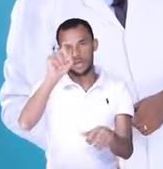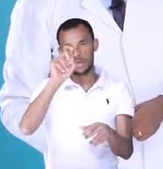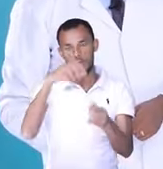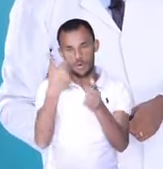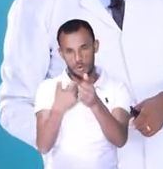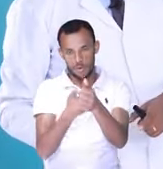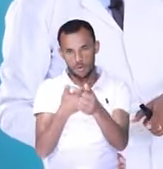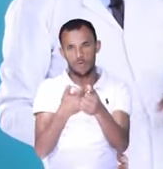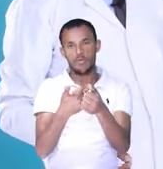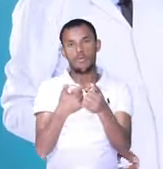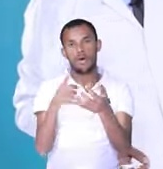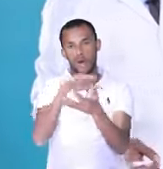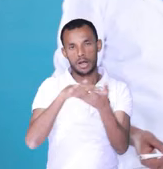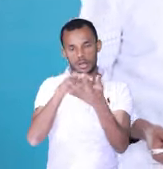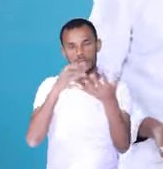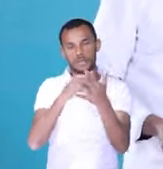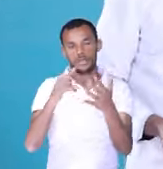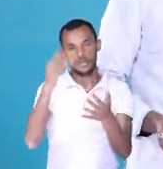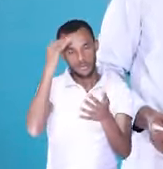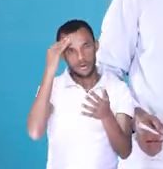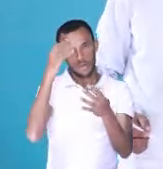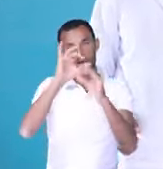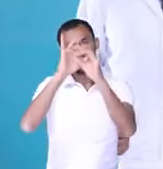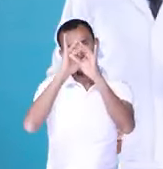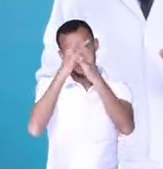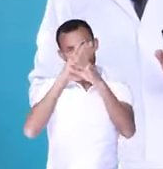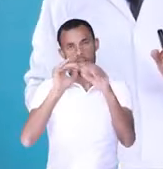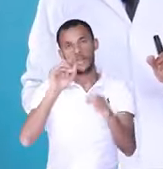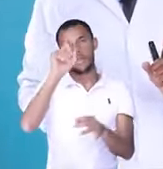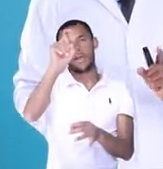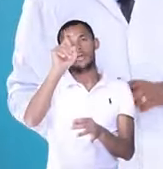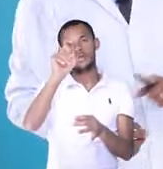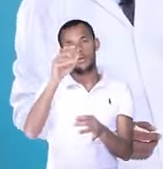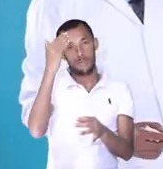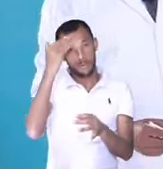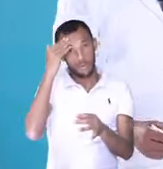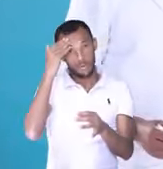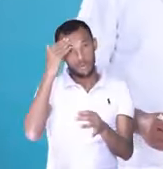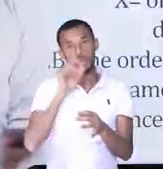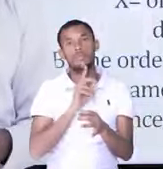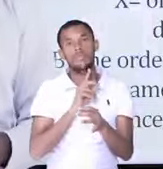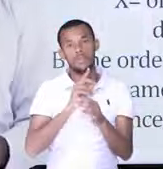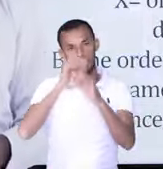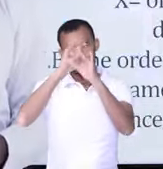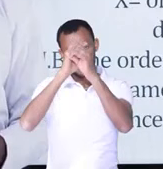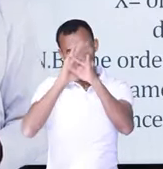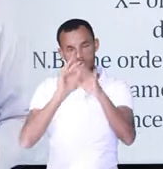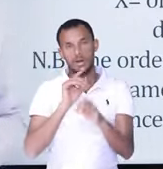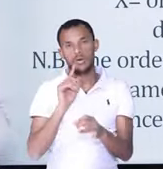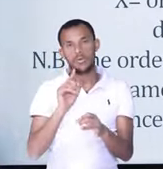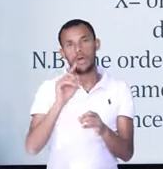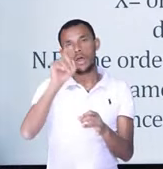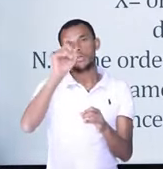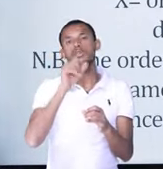the order of the reaction, and it is determined from experimentally. By the way, X is determined from experimentally. X